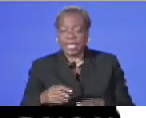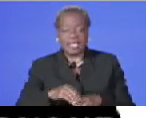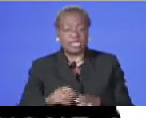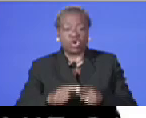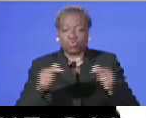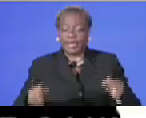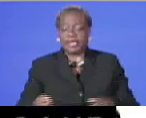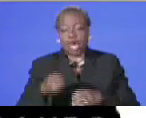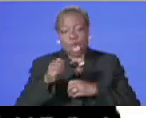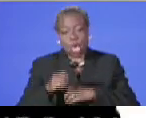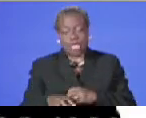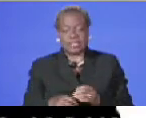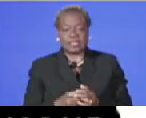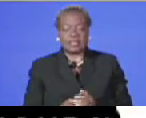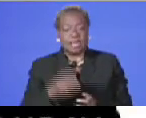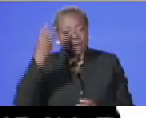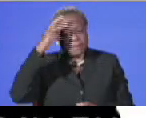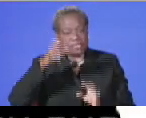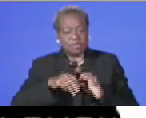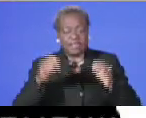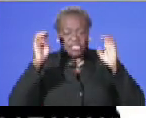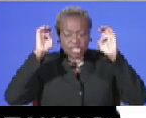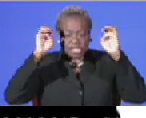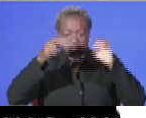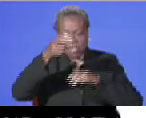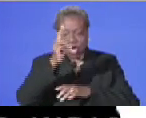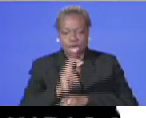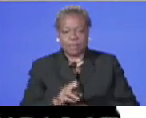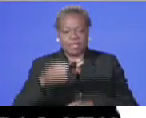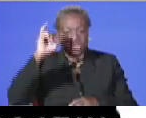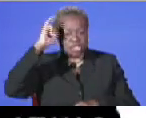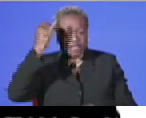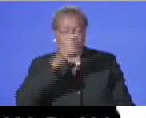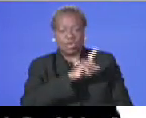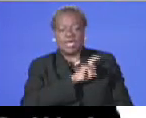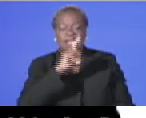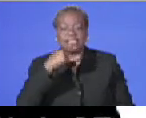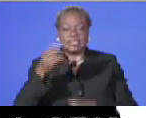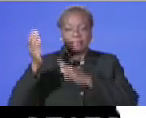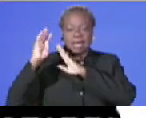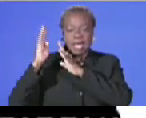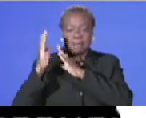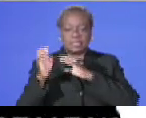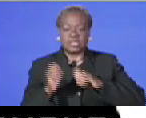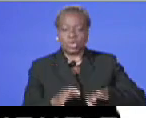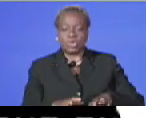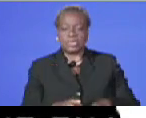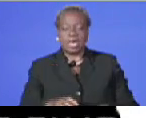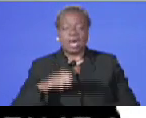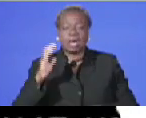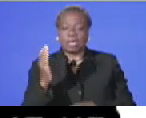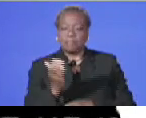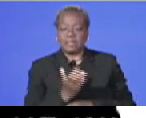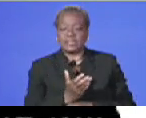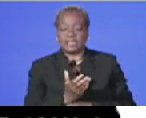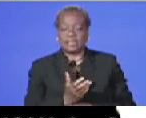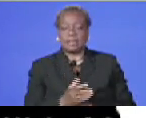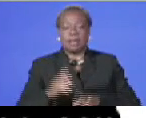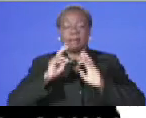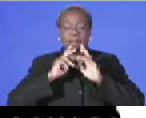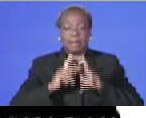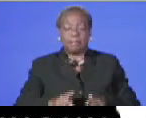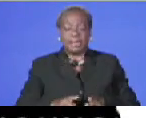us. Minister of Education, the Honorable Jeff Lloyd, says the Bahamas lost a committed public servant, responding to Monday's